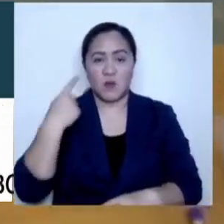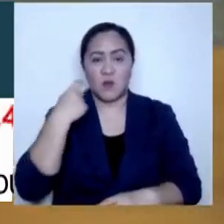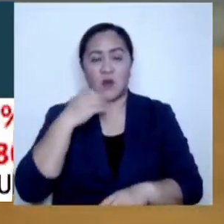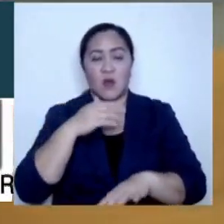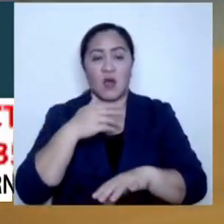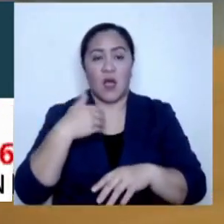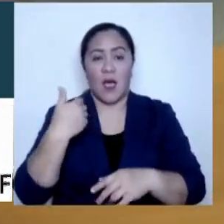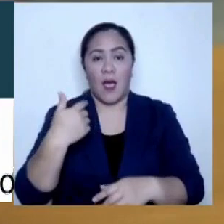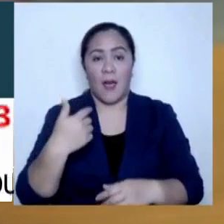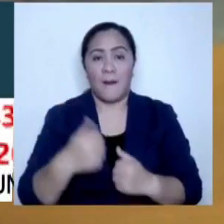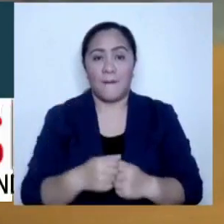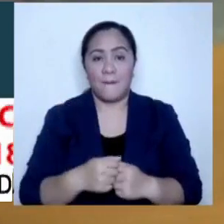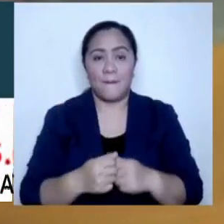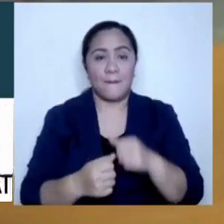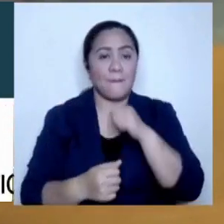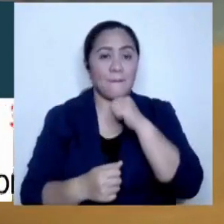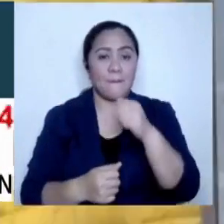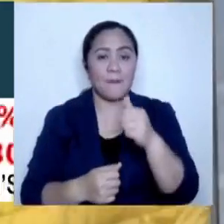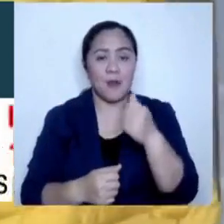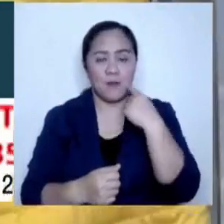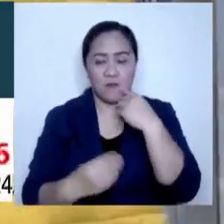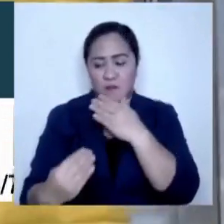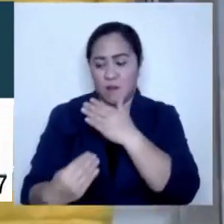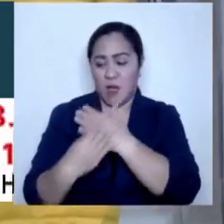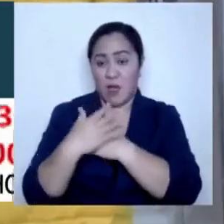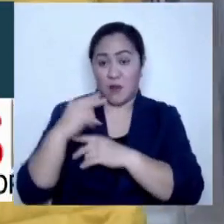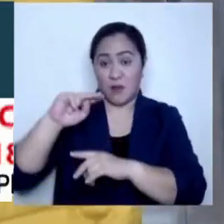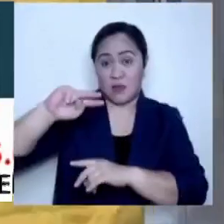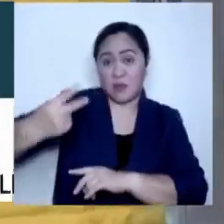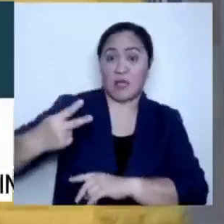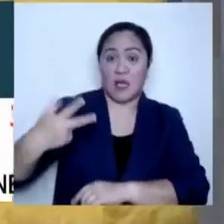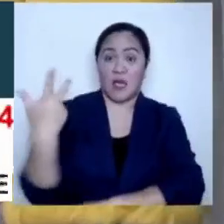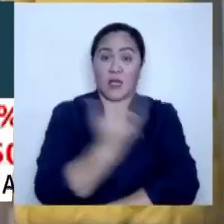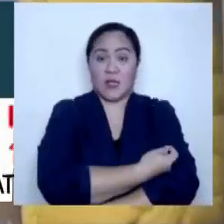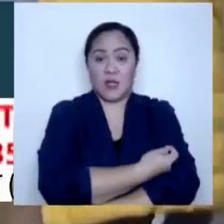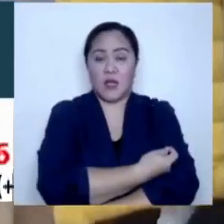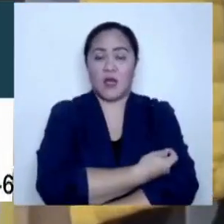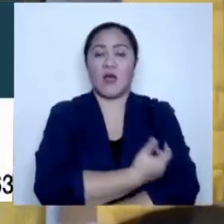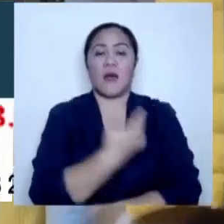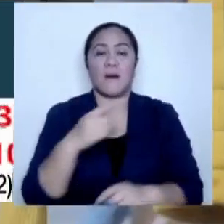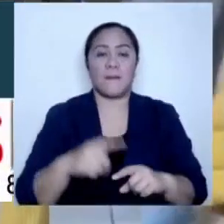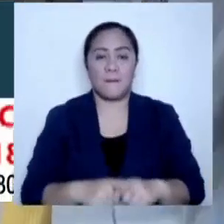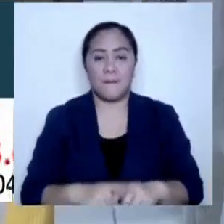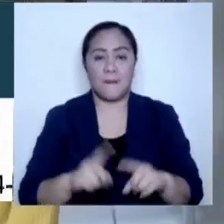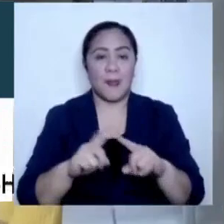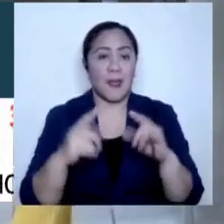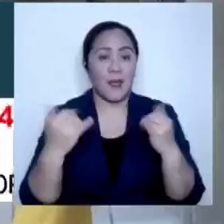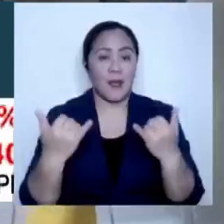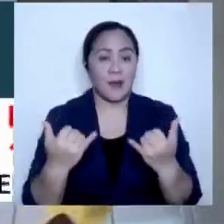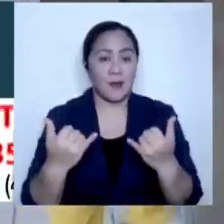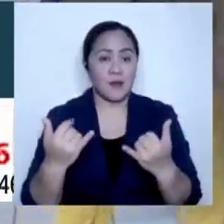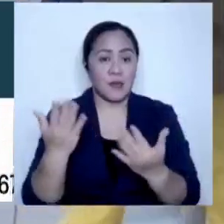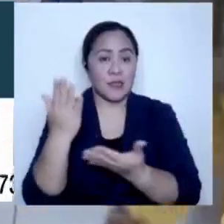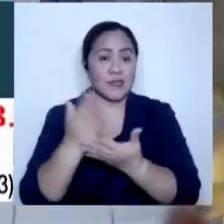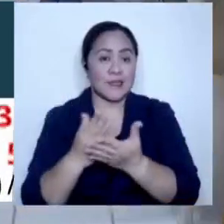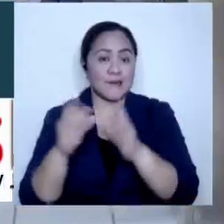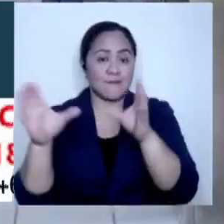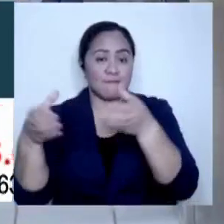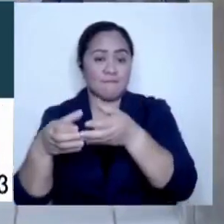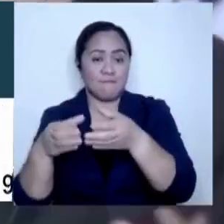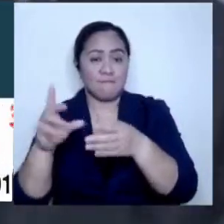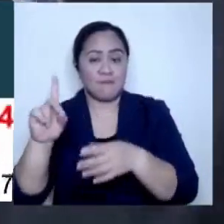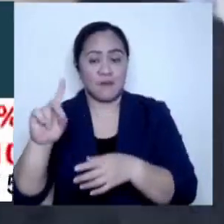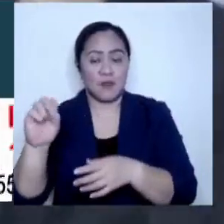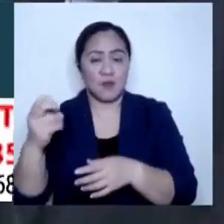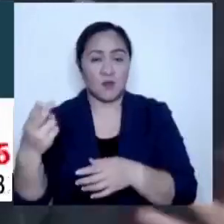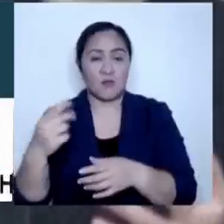They would not be getting a second jab. Earlier this week, the Swedish health agency said people aged 12 to